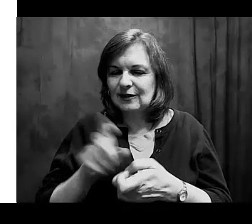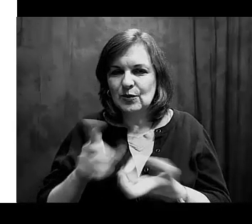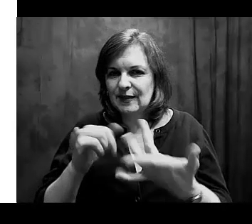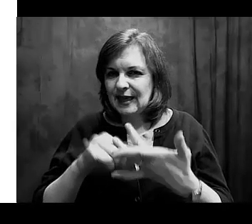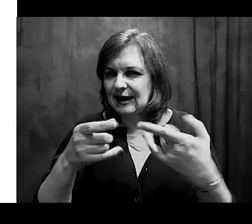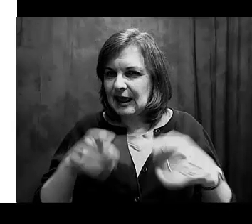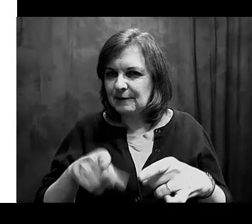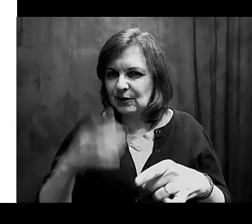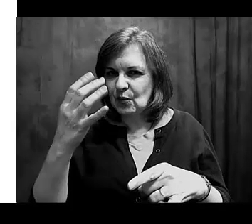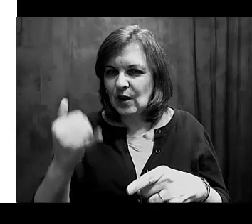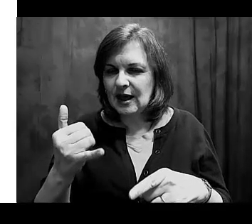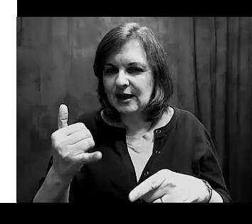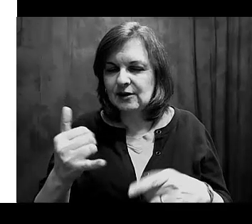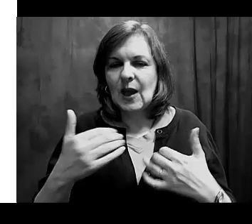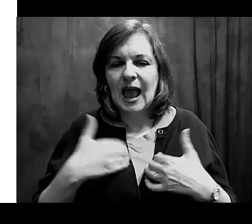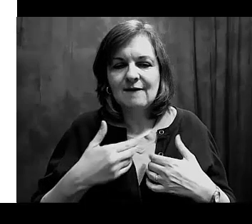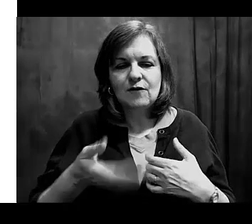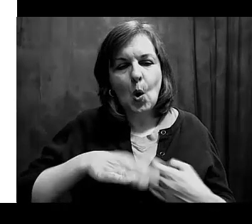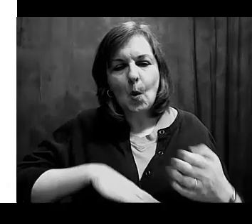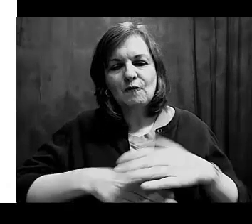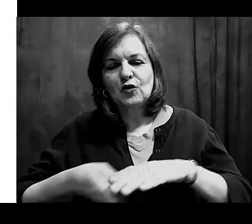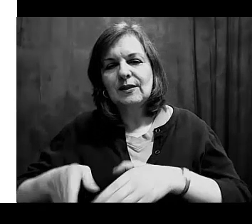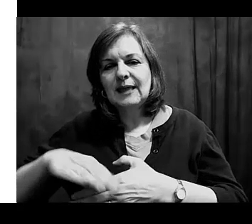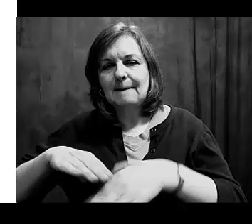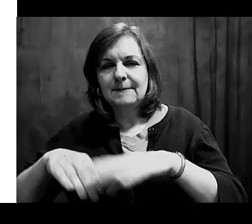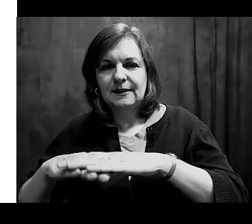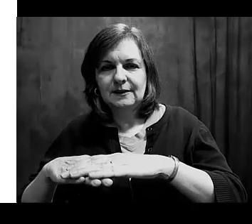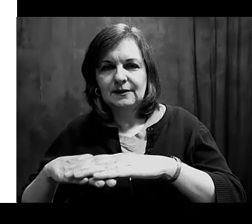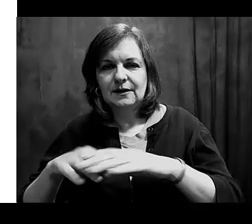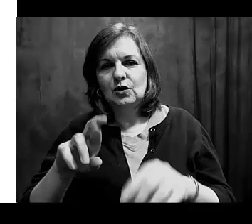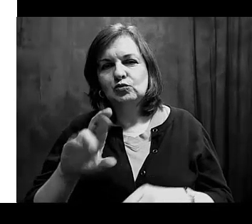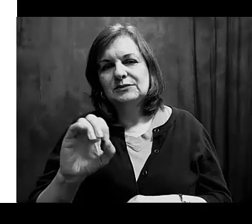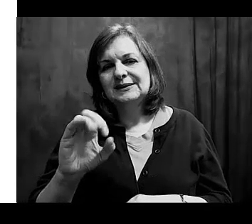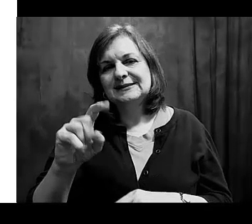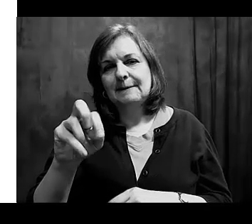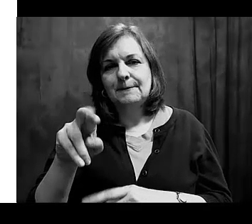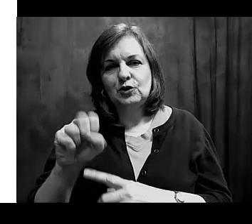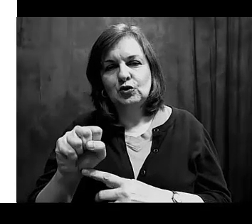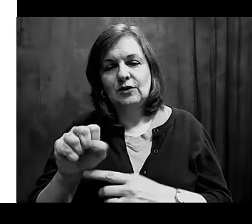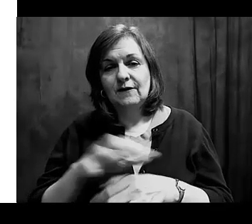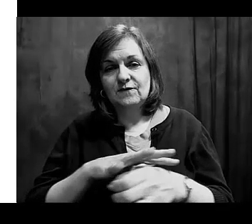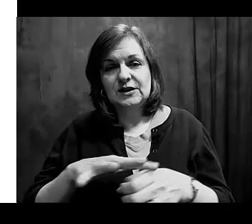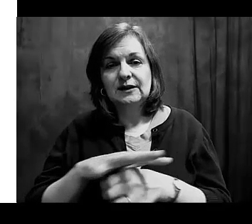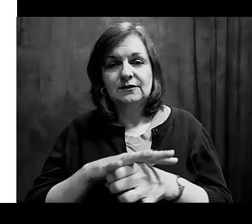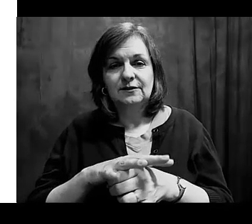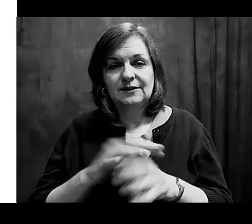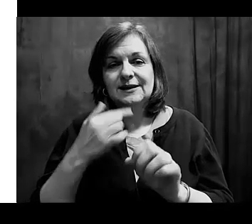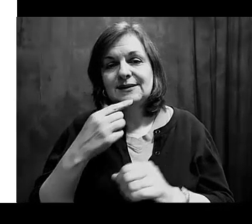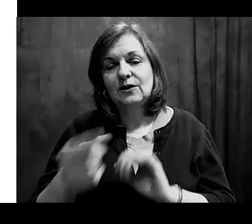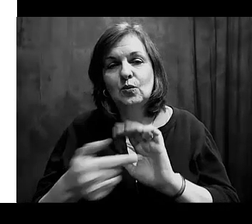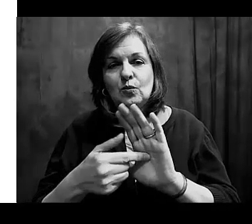discrimination, you've got good receptor fields overlapping, telling you exactly where that bite is.